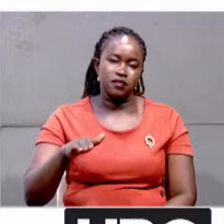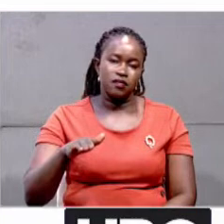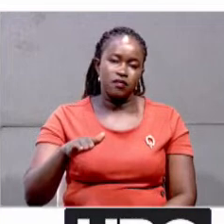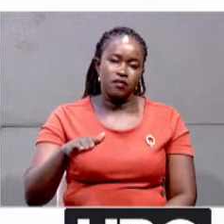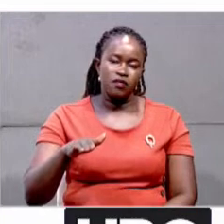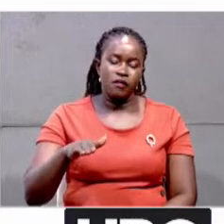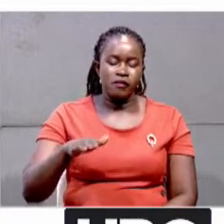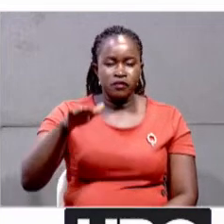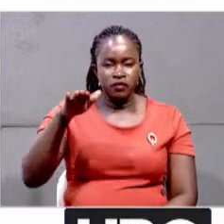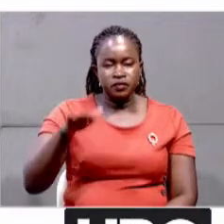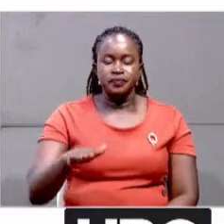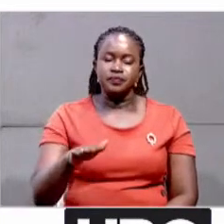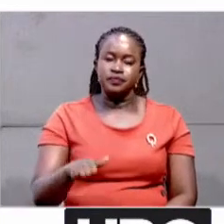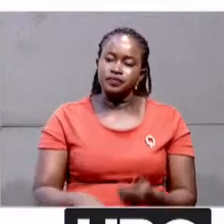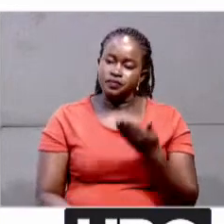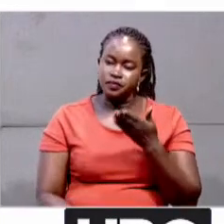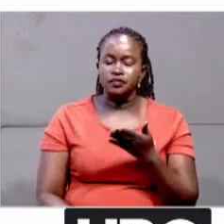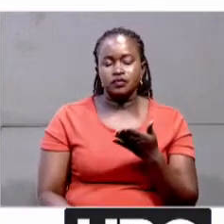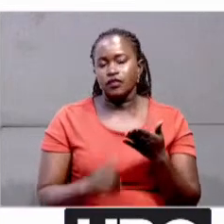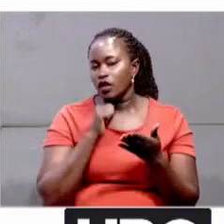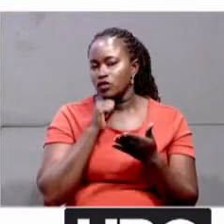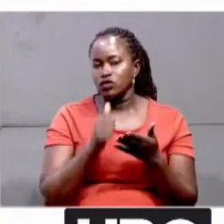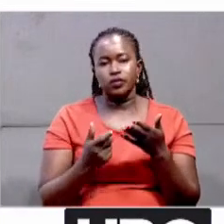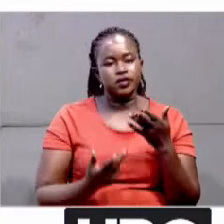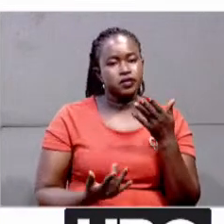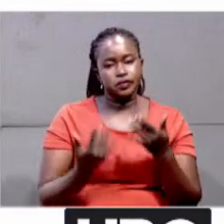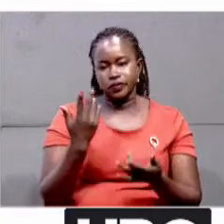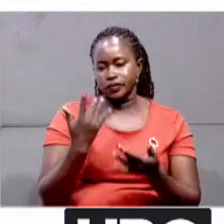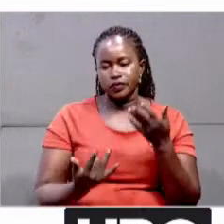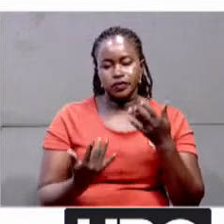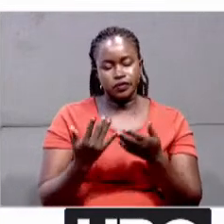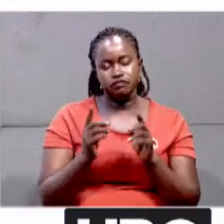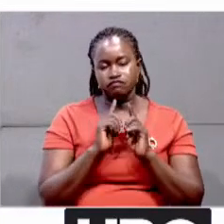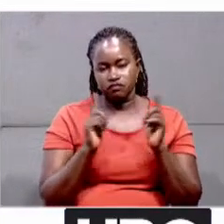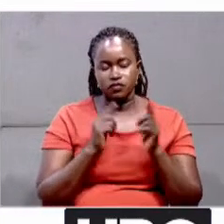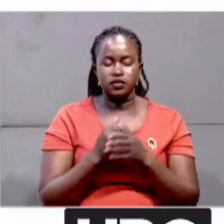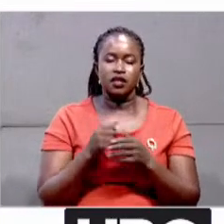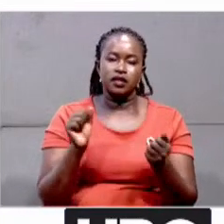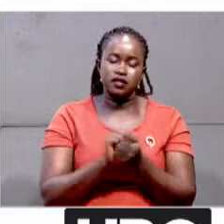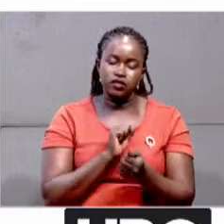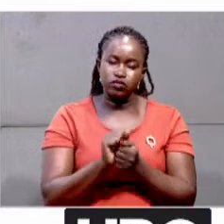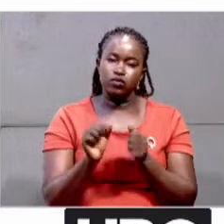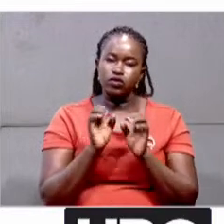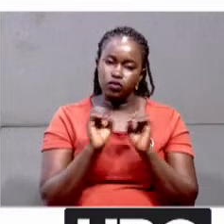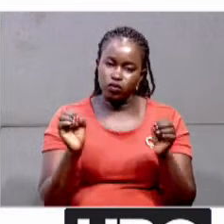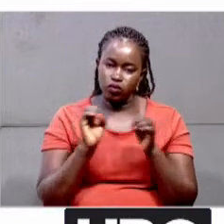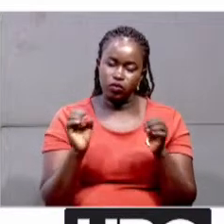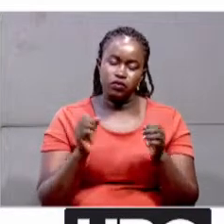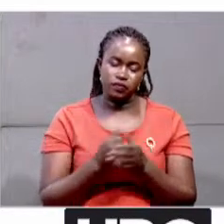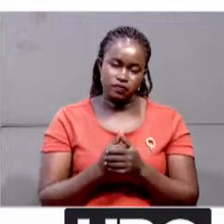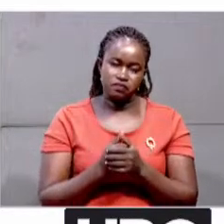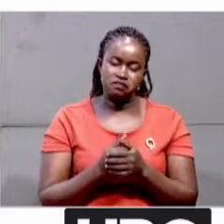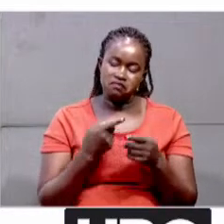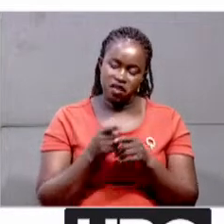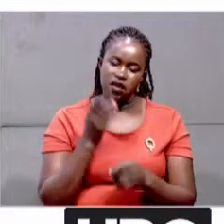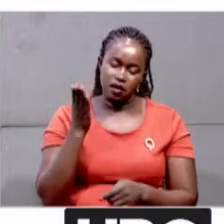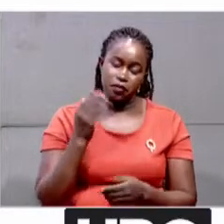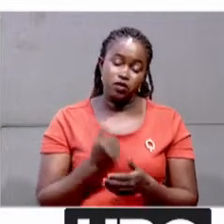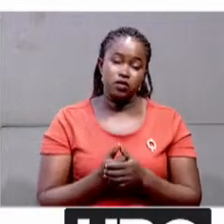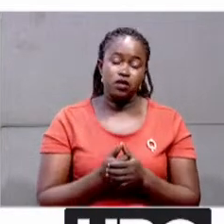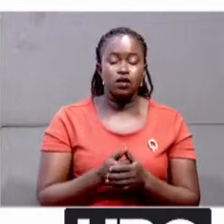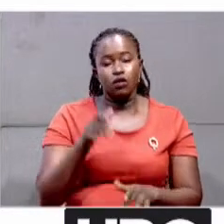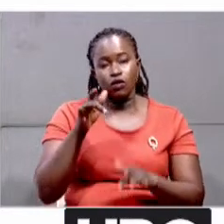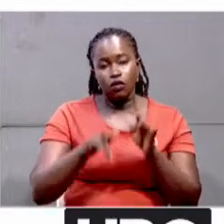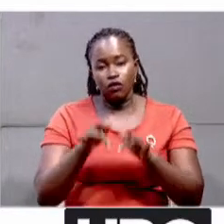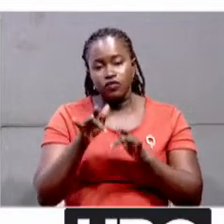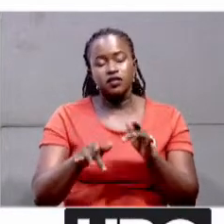at the parking yard were not affected. They did not get destroyed. Fire did not reach there. The offices